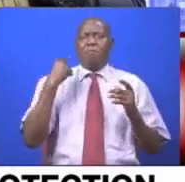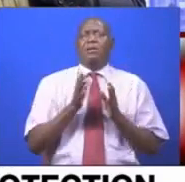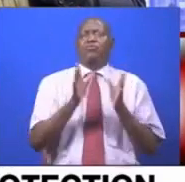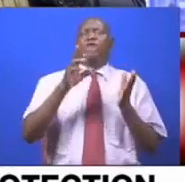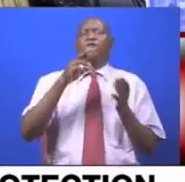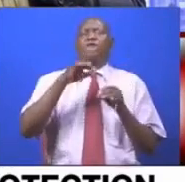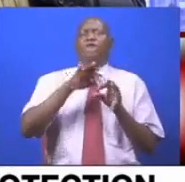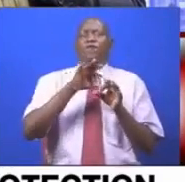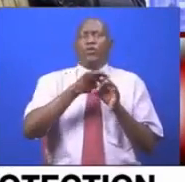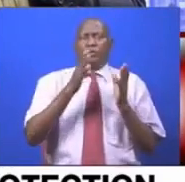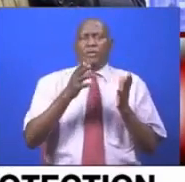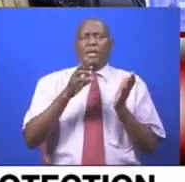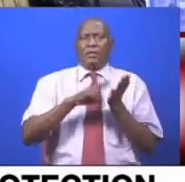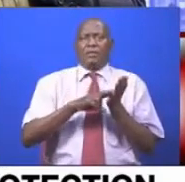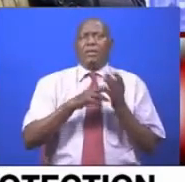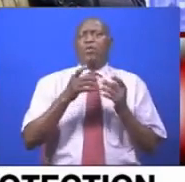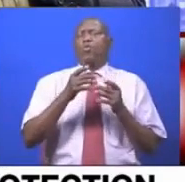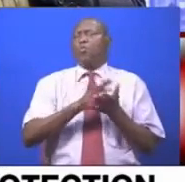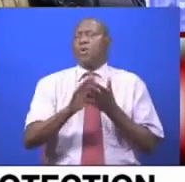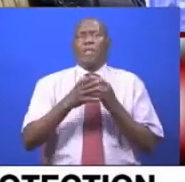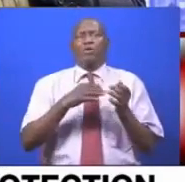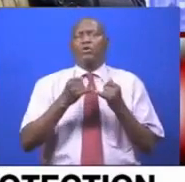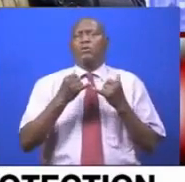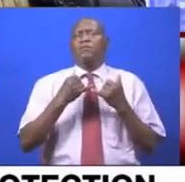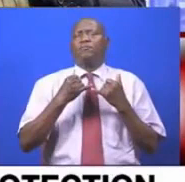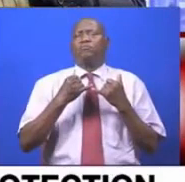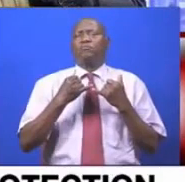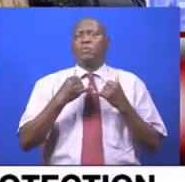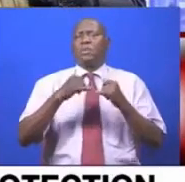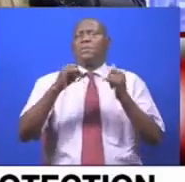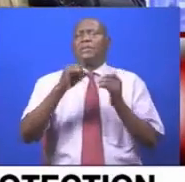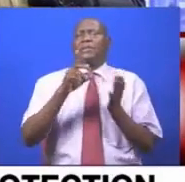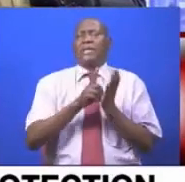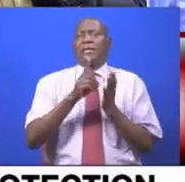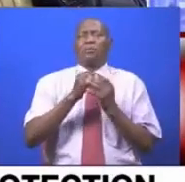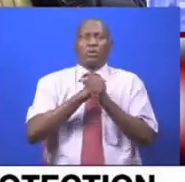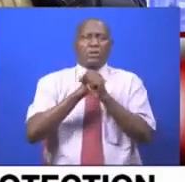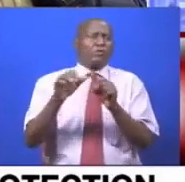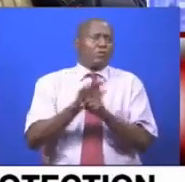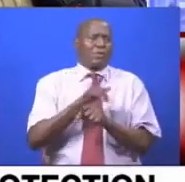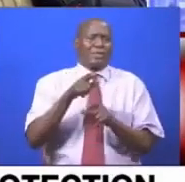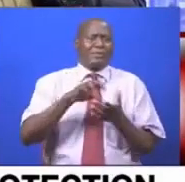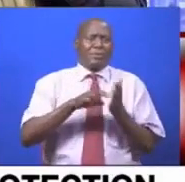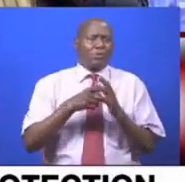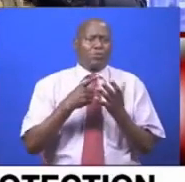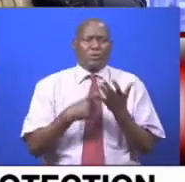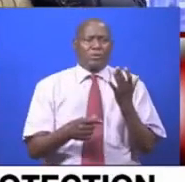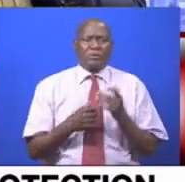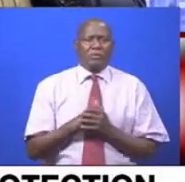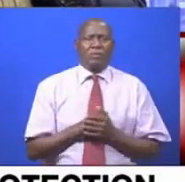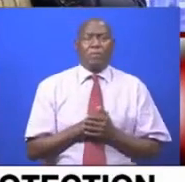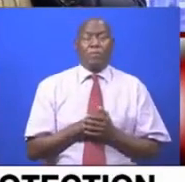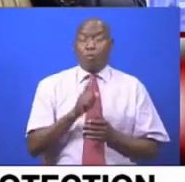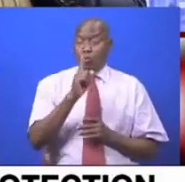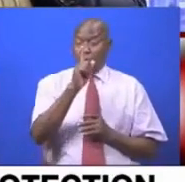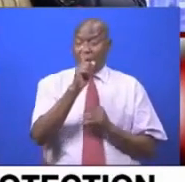of going into an election without a fully implemented Data Protection Act? One of the